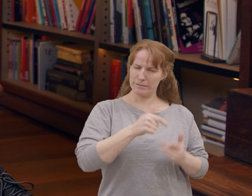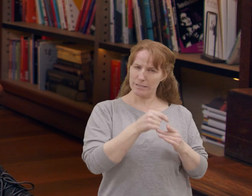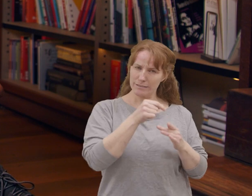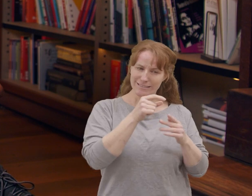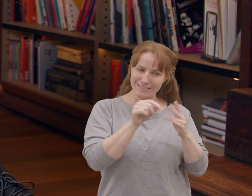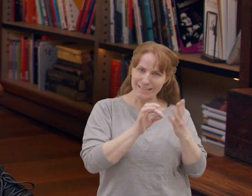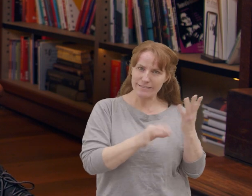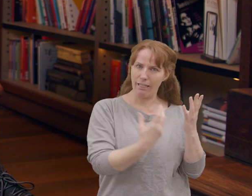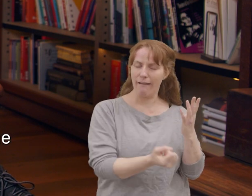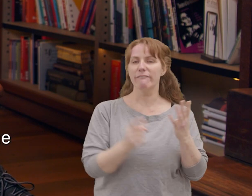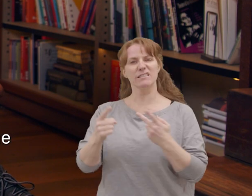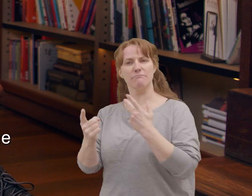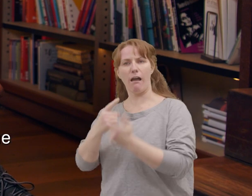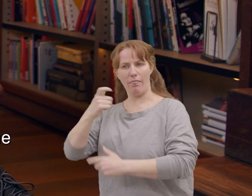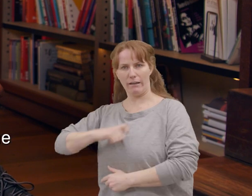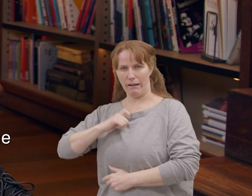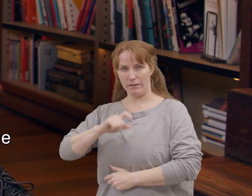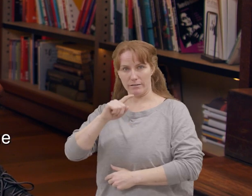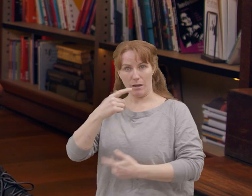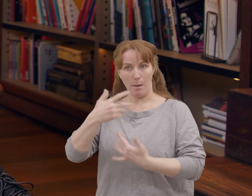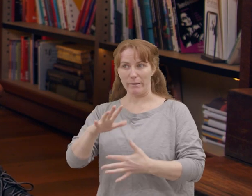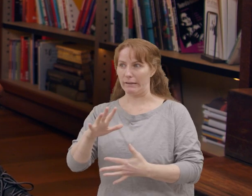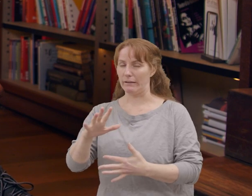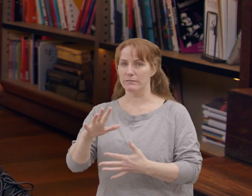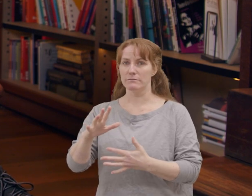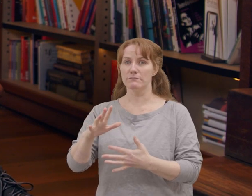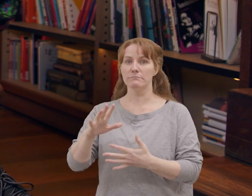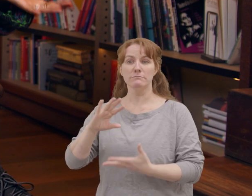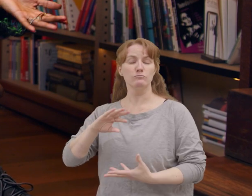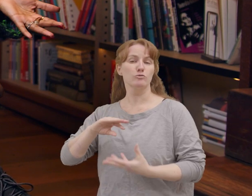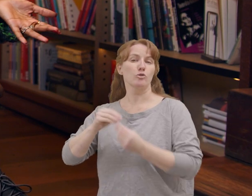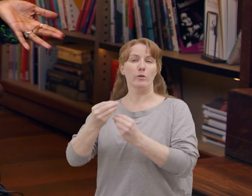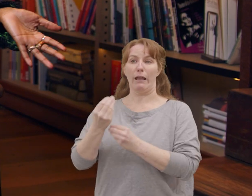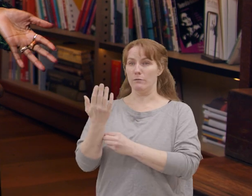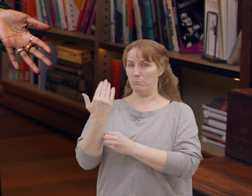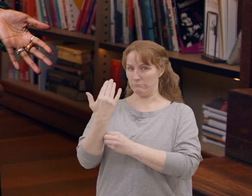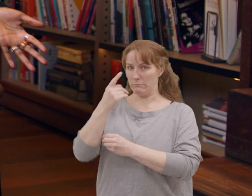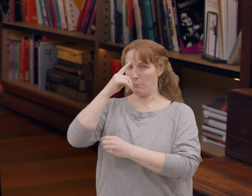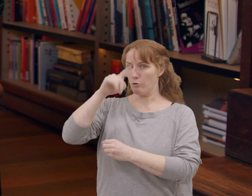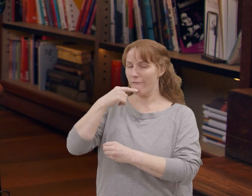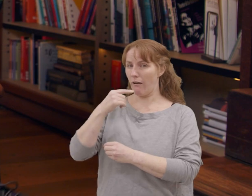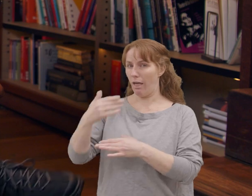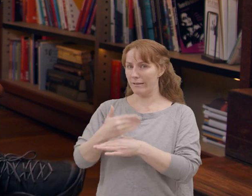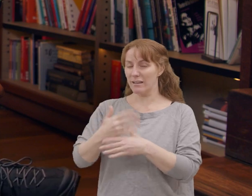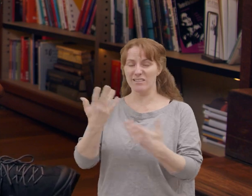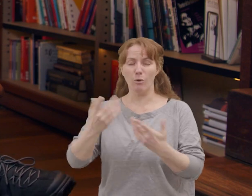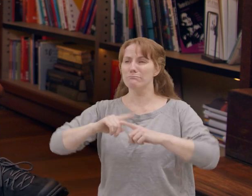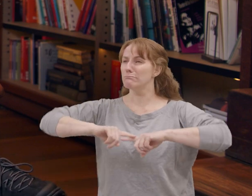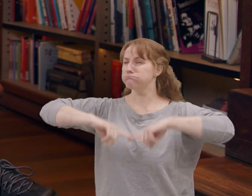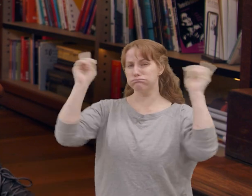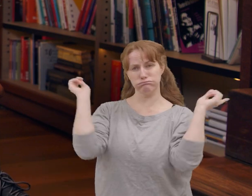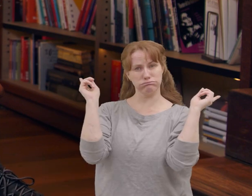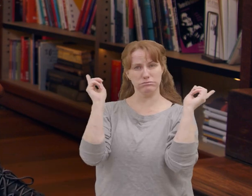and another character. Now, this other character can be one that you've picked up from the previous character profile exercise, or it can be